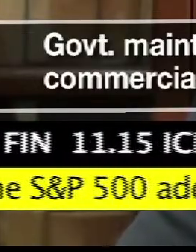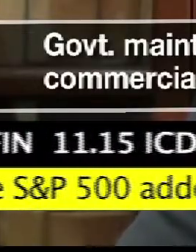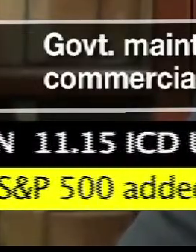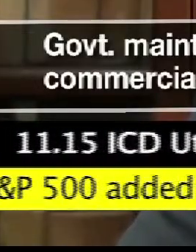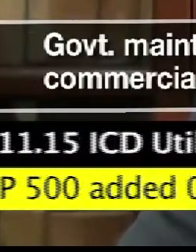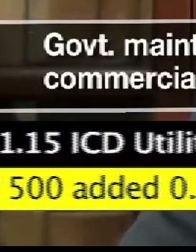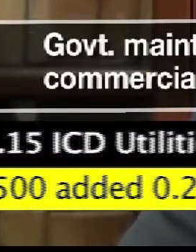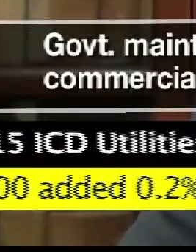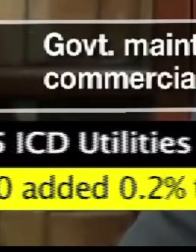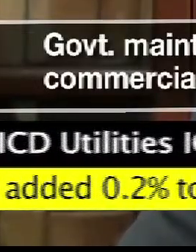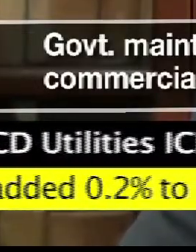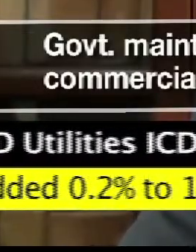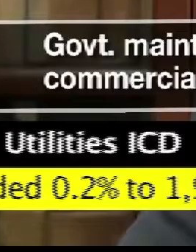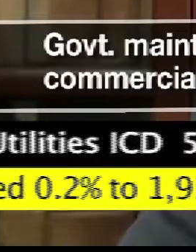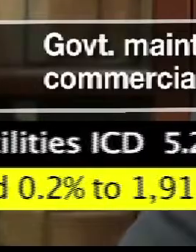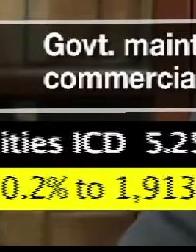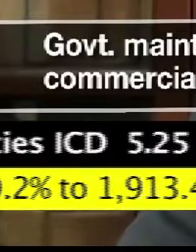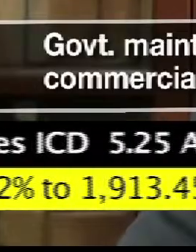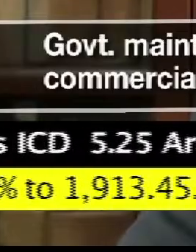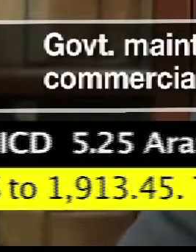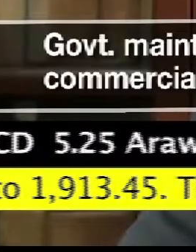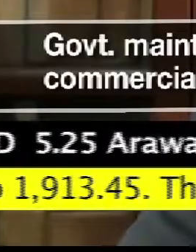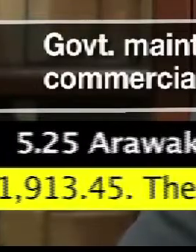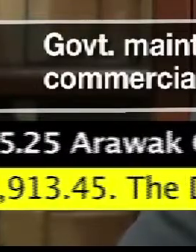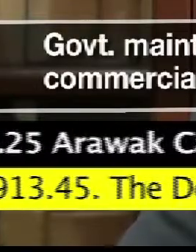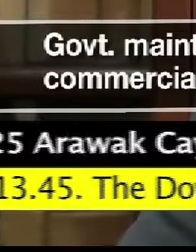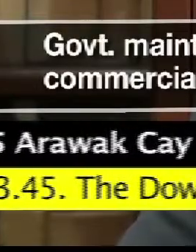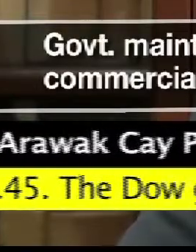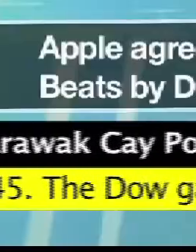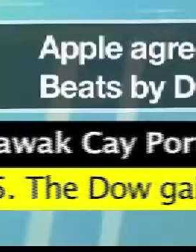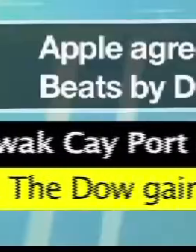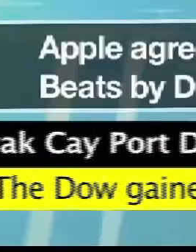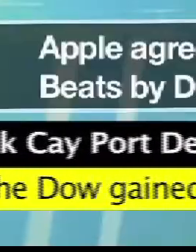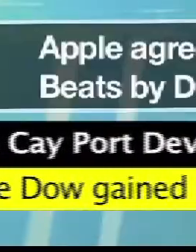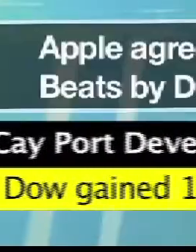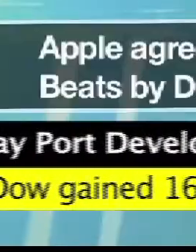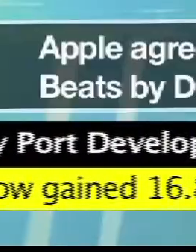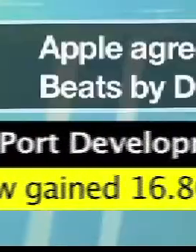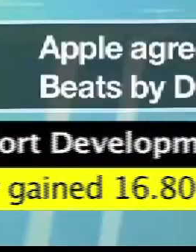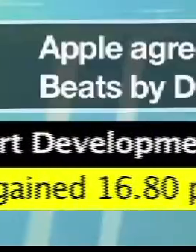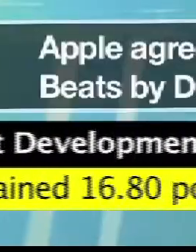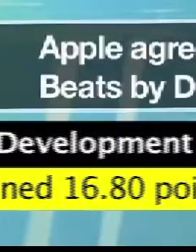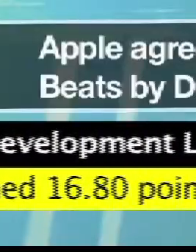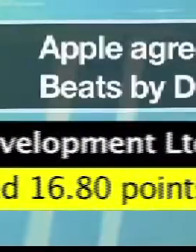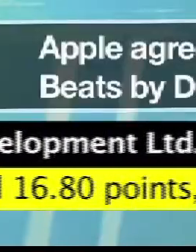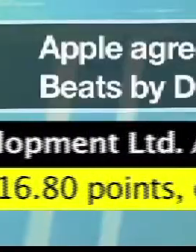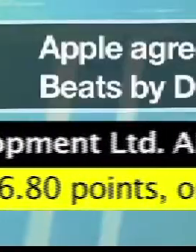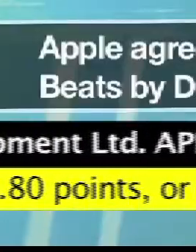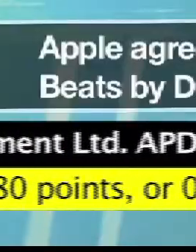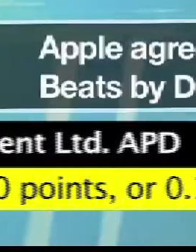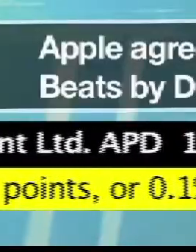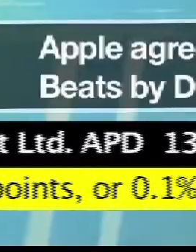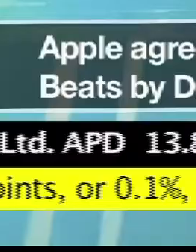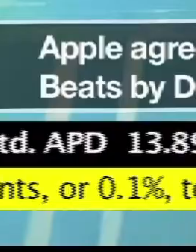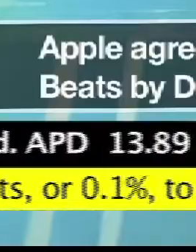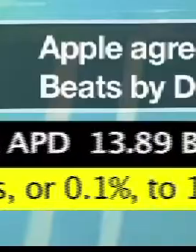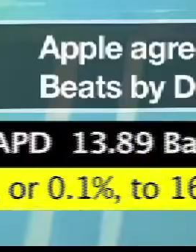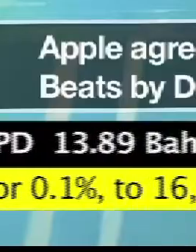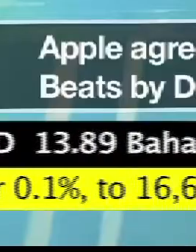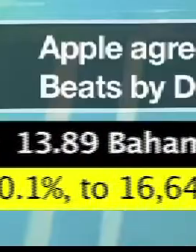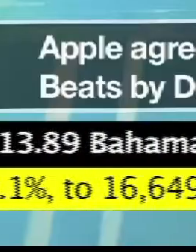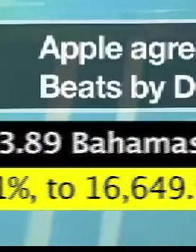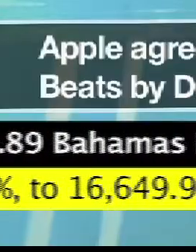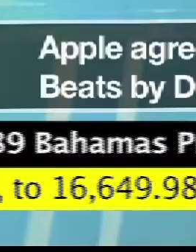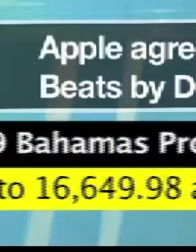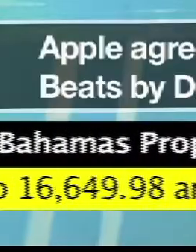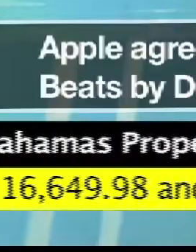have the hotel rooms, we can have the airlift that would bring the people in to fill them. And in international news, Apple has confirmed it will